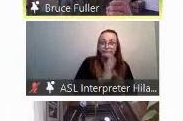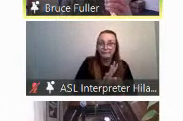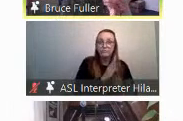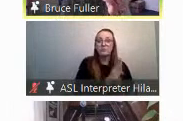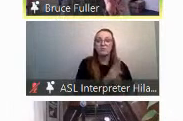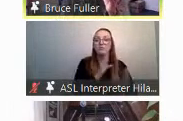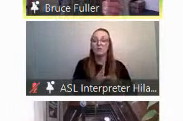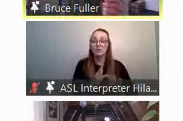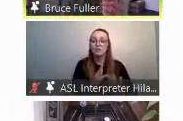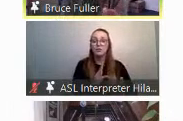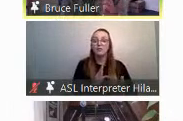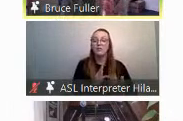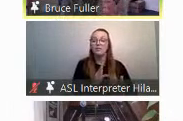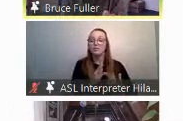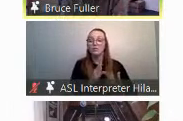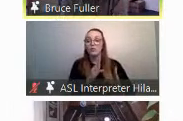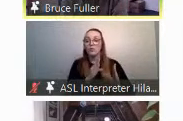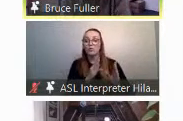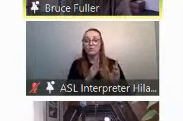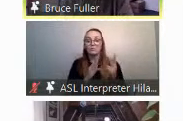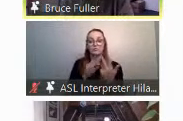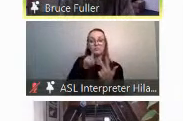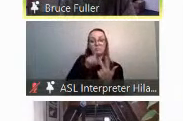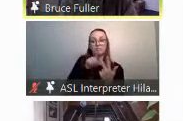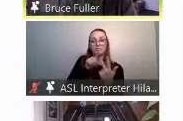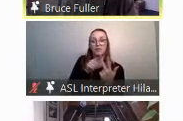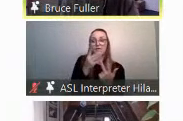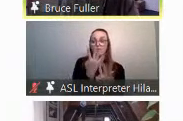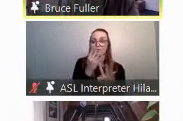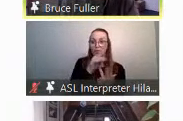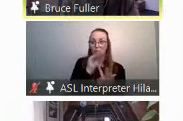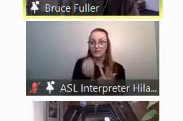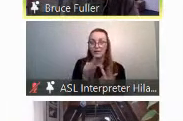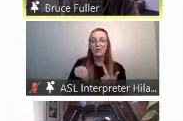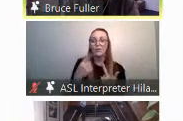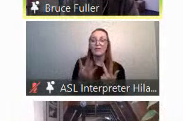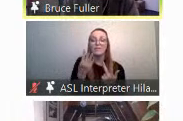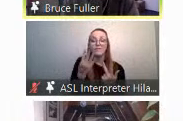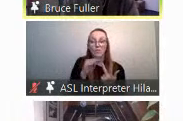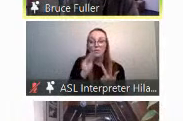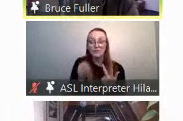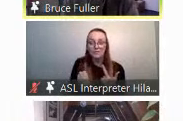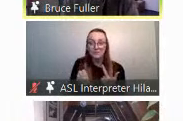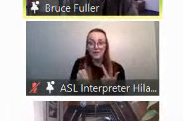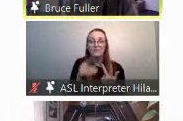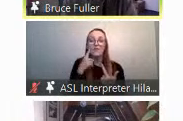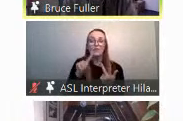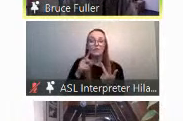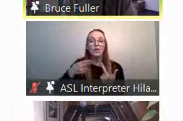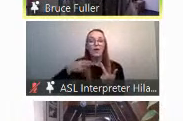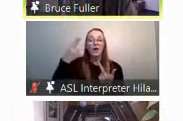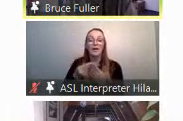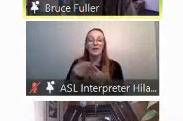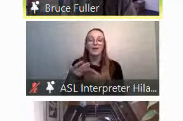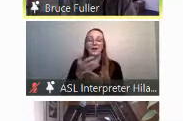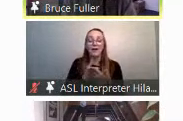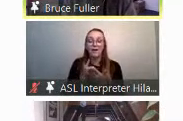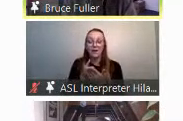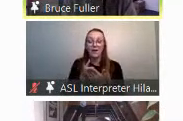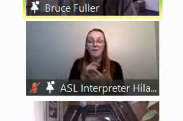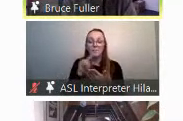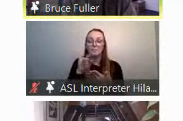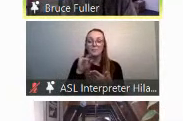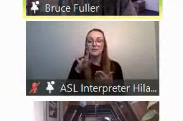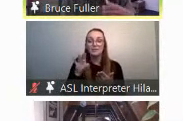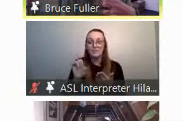4%, only 4% of all 3 and 4-year-olds are enrolled in high income zip codes. Again, this is